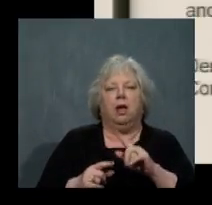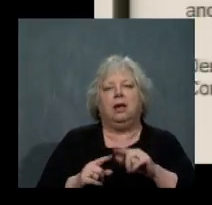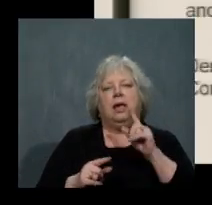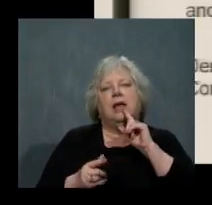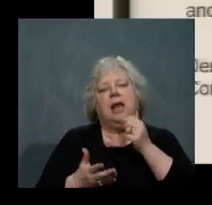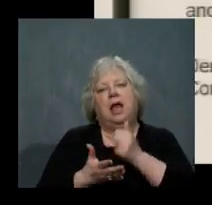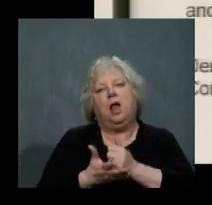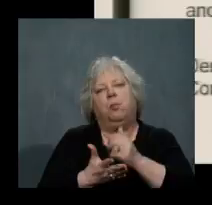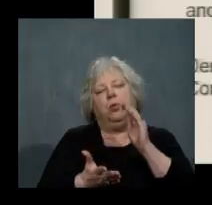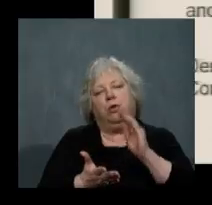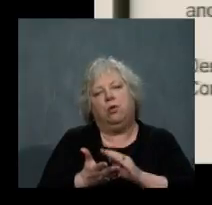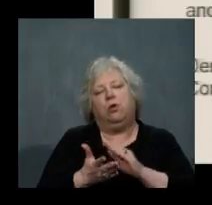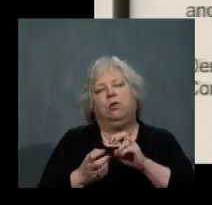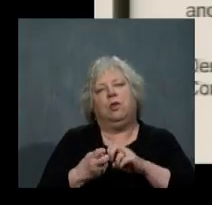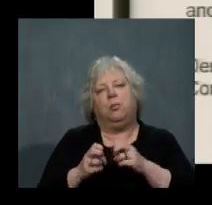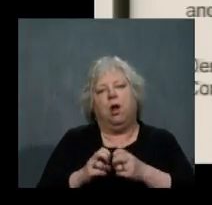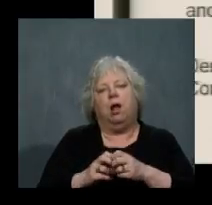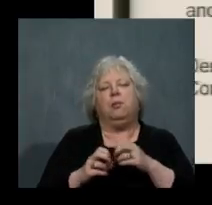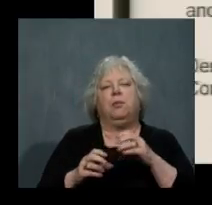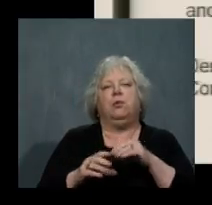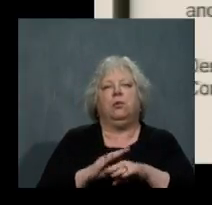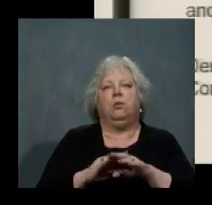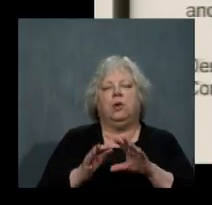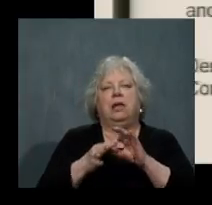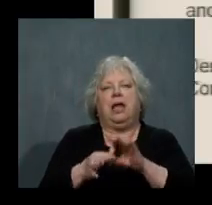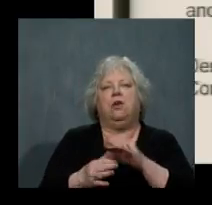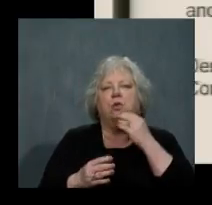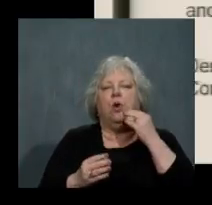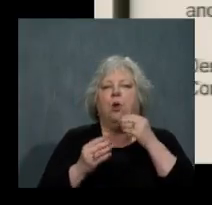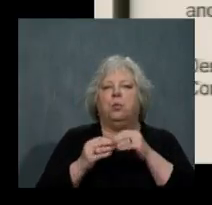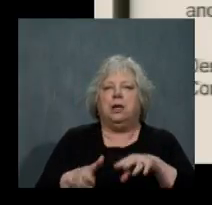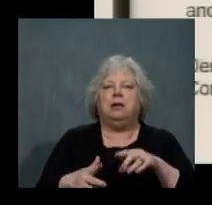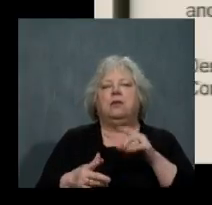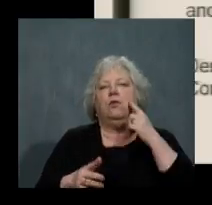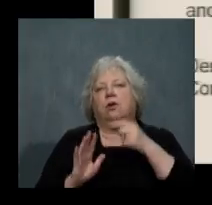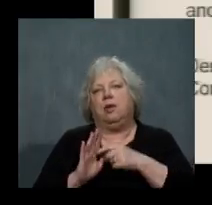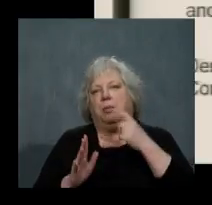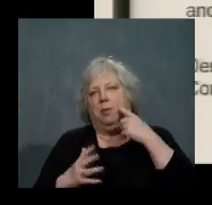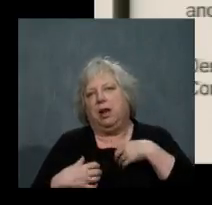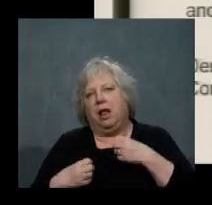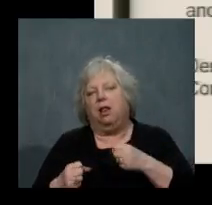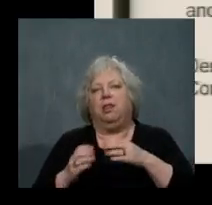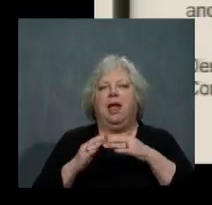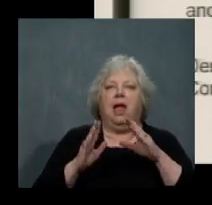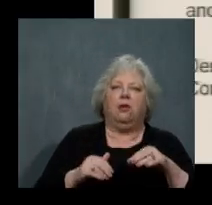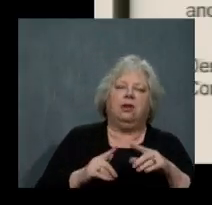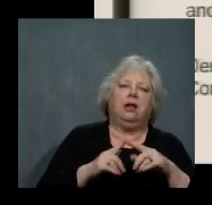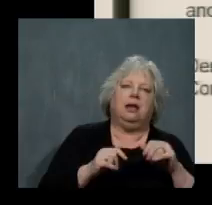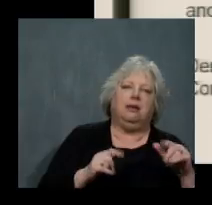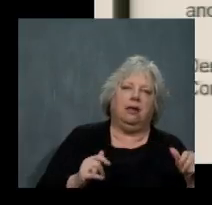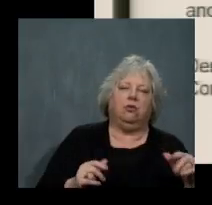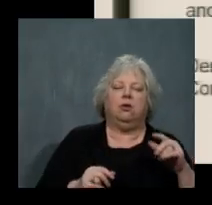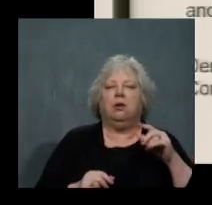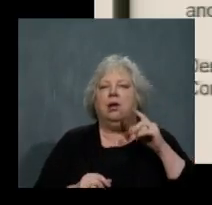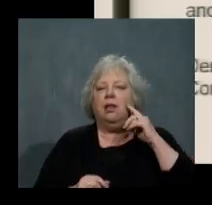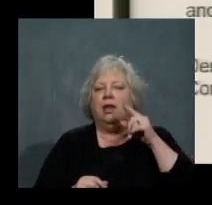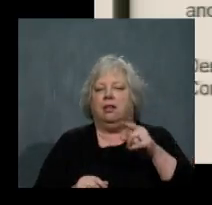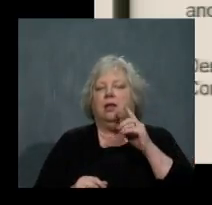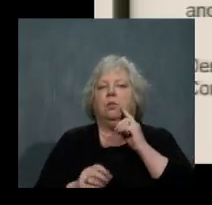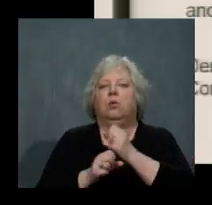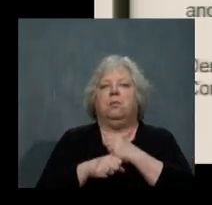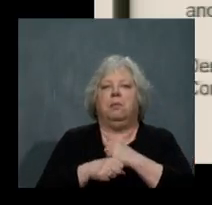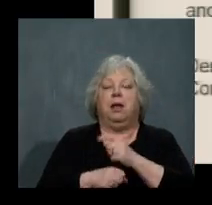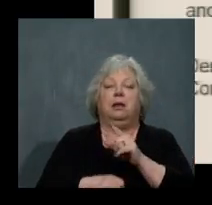mental illness, drug addiction, and housing. I believe this committee is committed to finding solutions for making Little Rock a better community for all